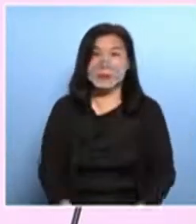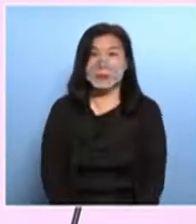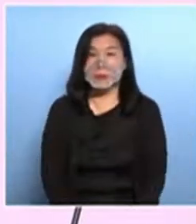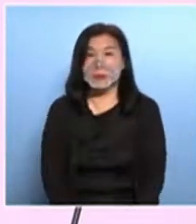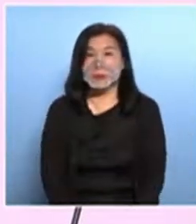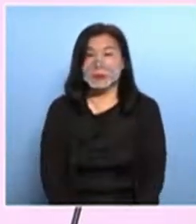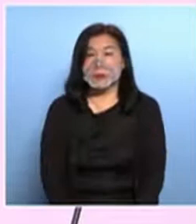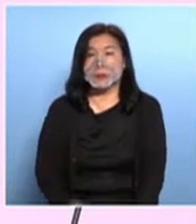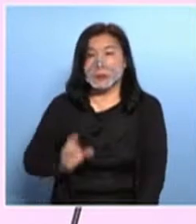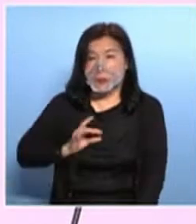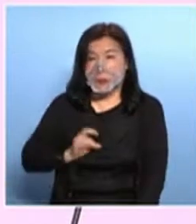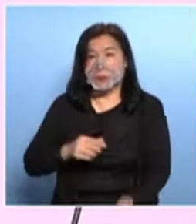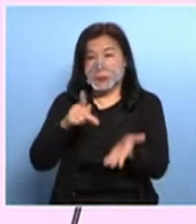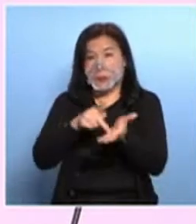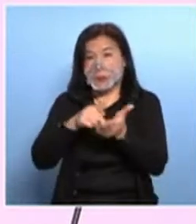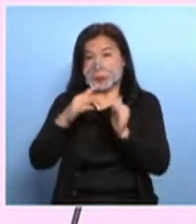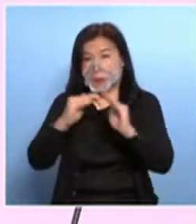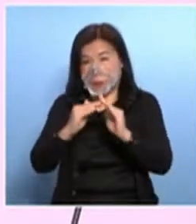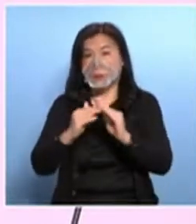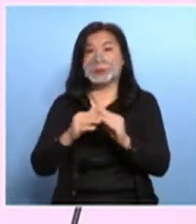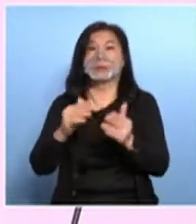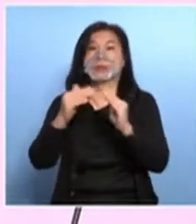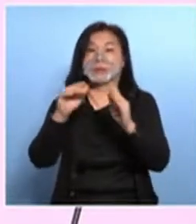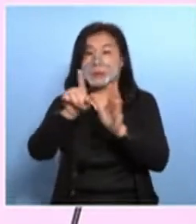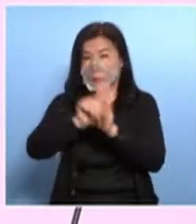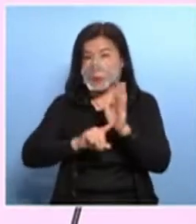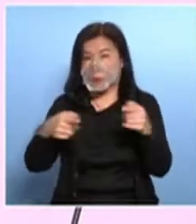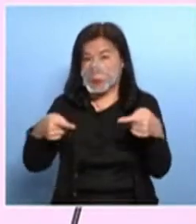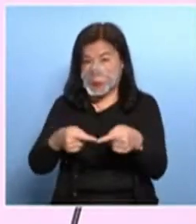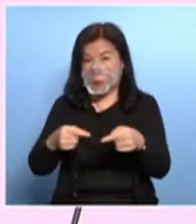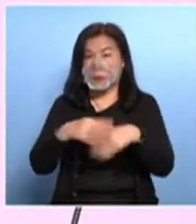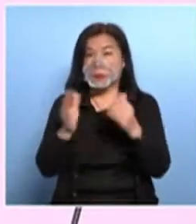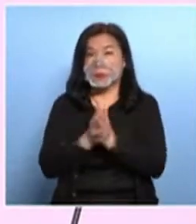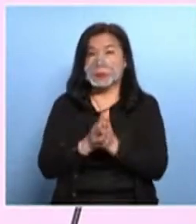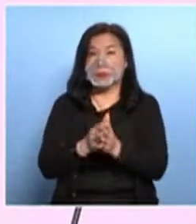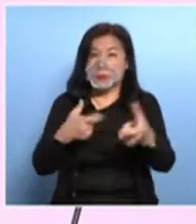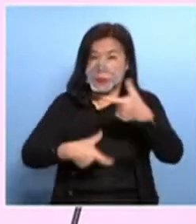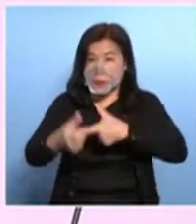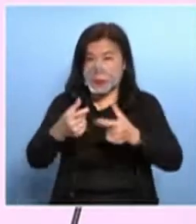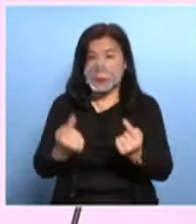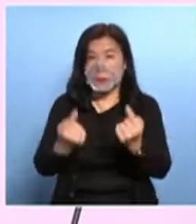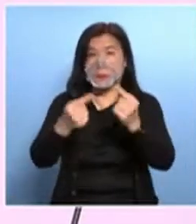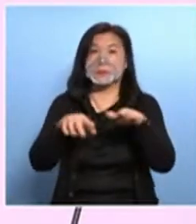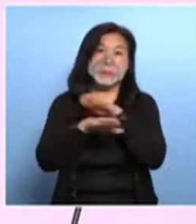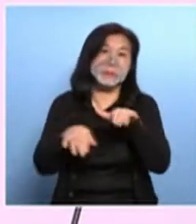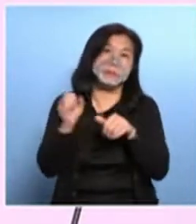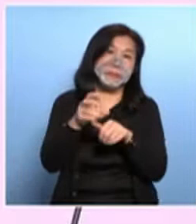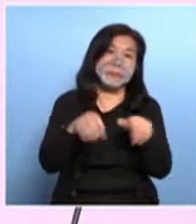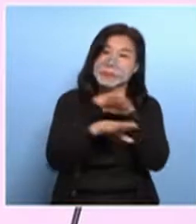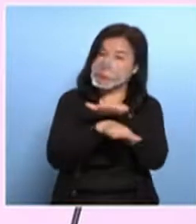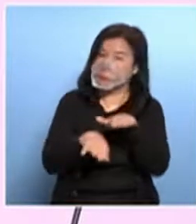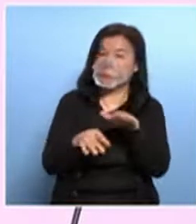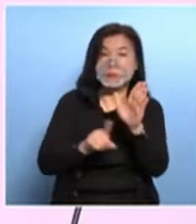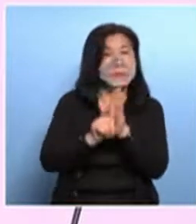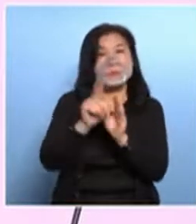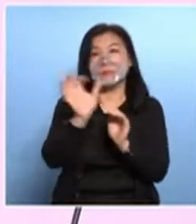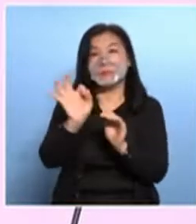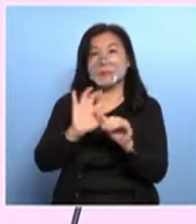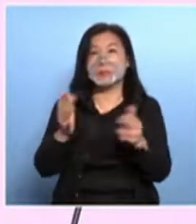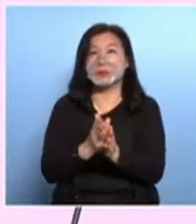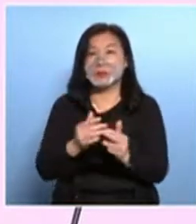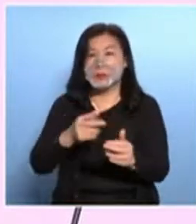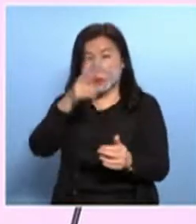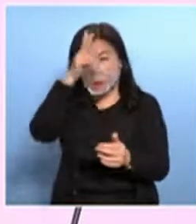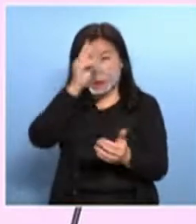2021. However, owing to the fall in private housing rentals earlier on, the increase of the consumer price index remained